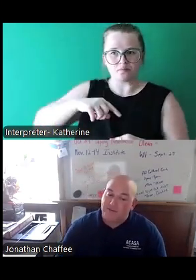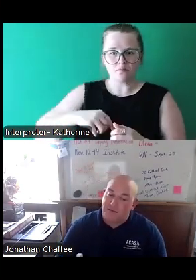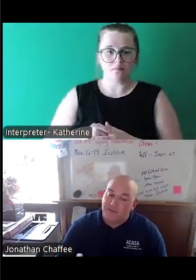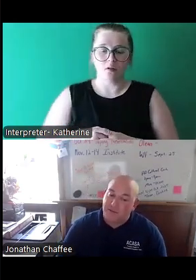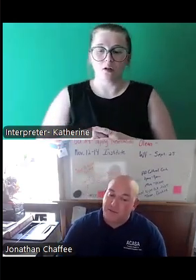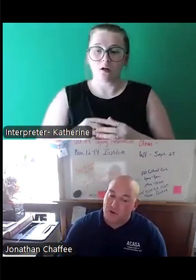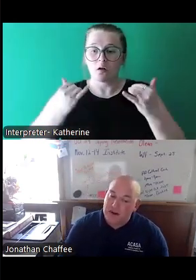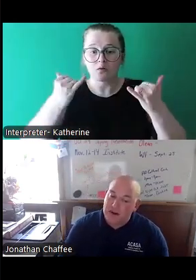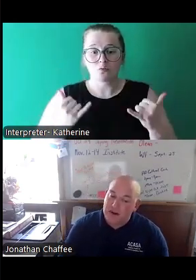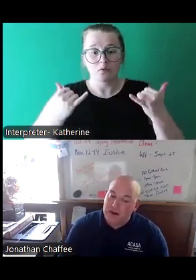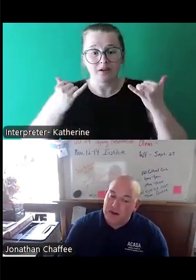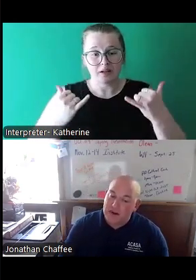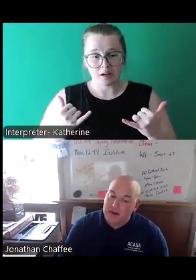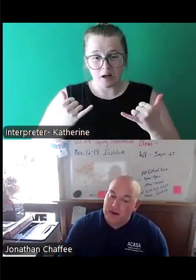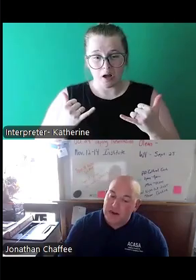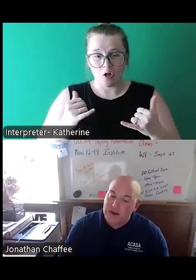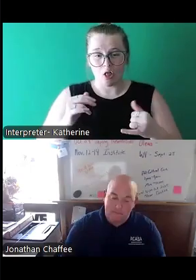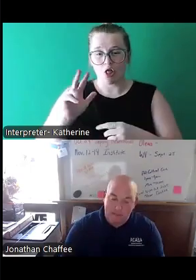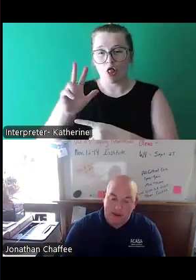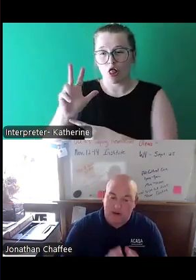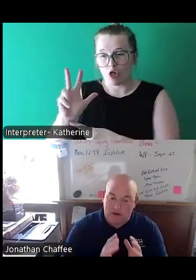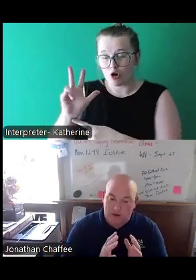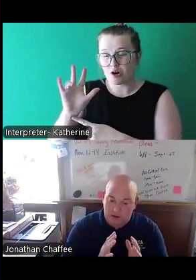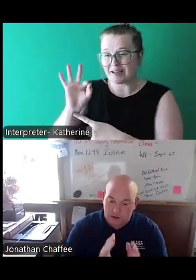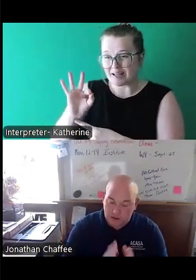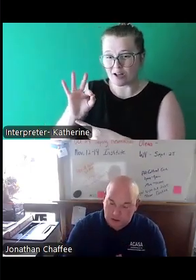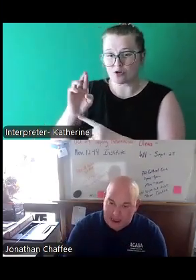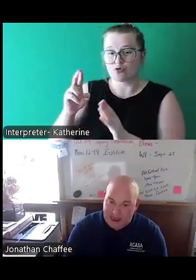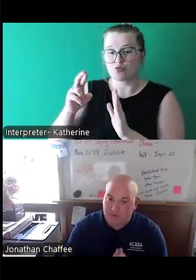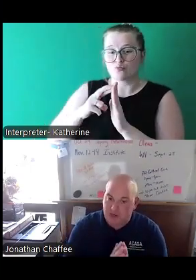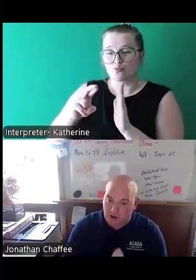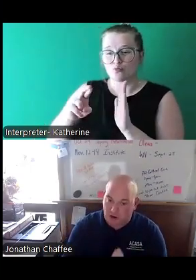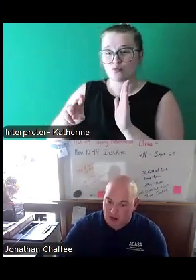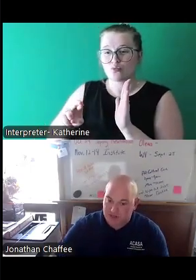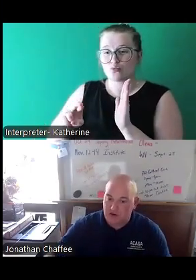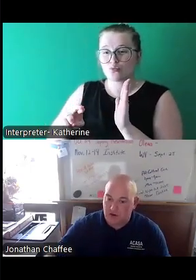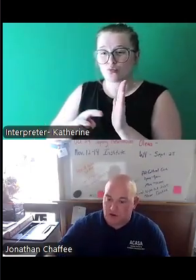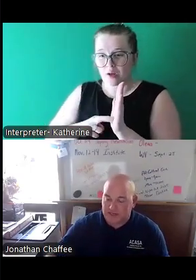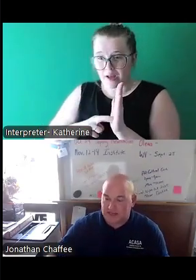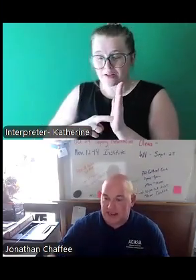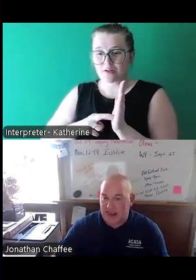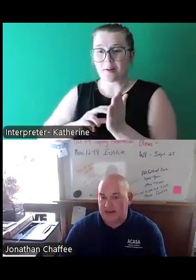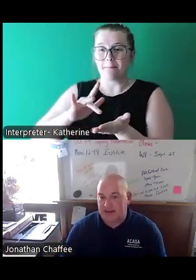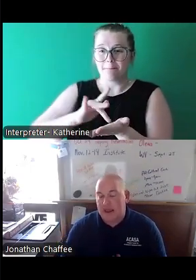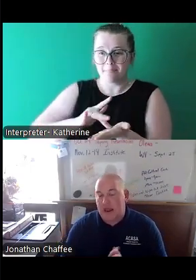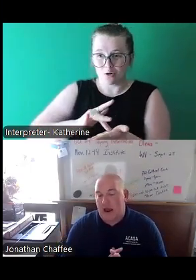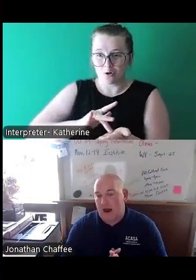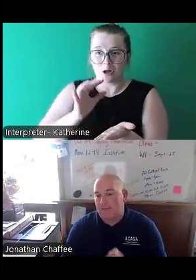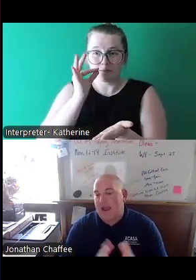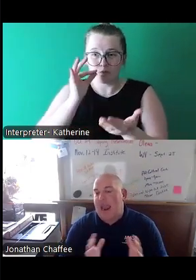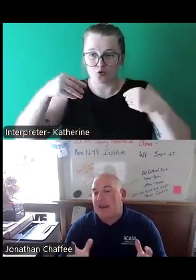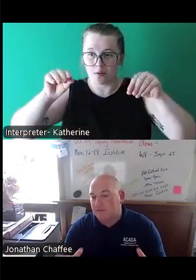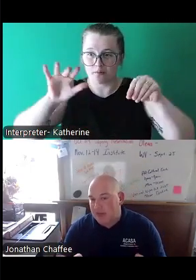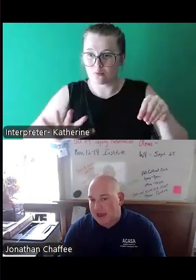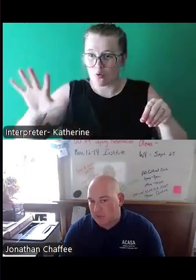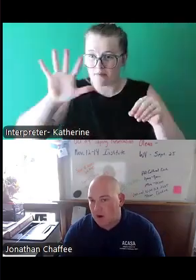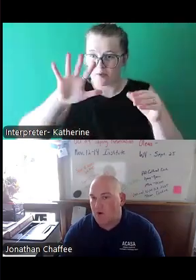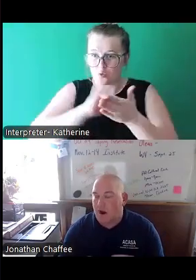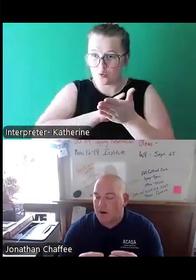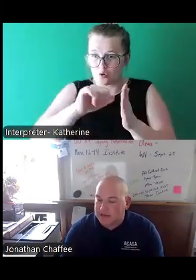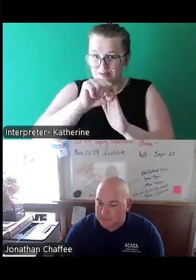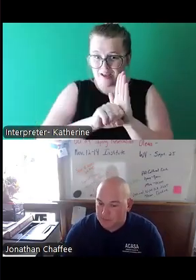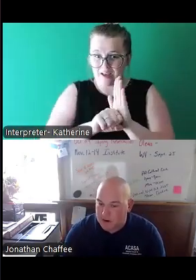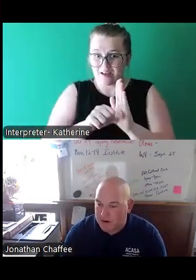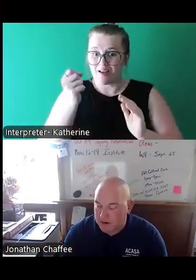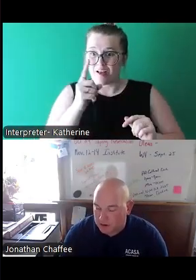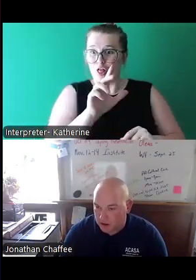have 39 registered medical shops across New York State. 8 of them, though,